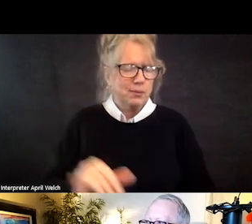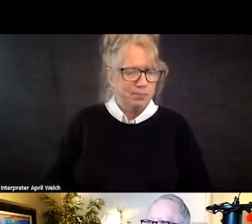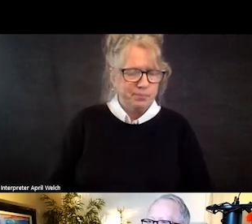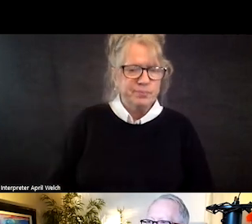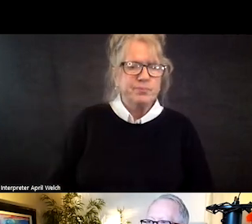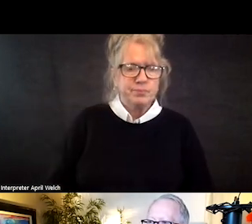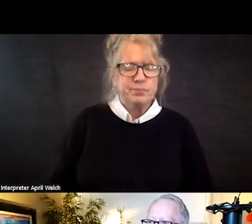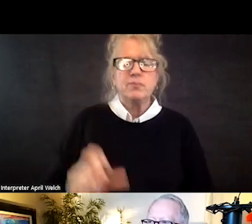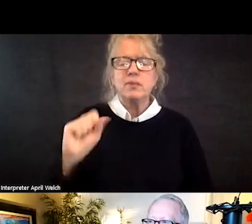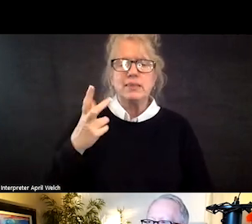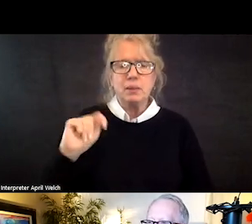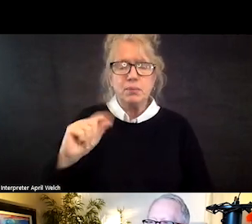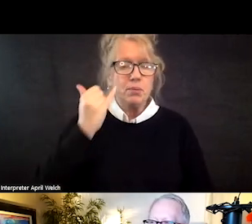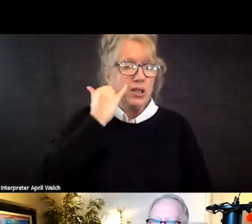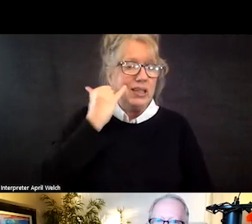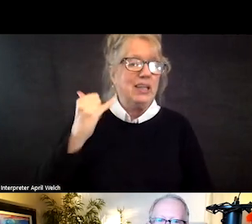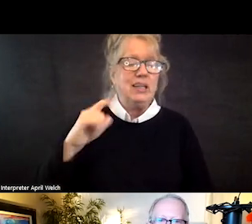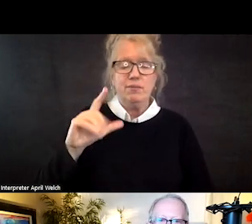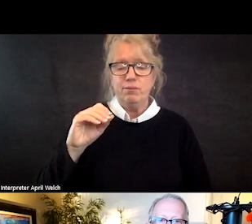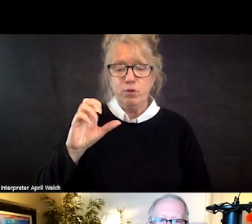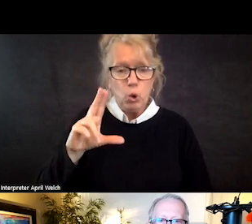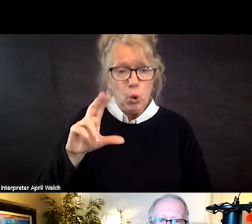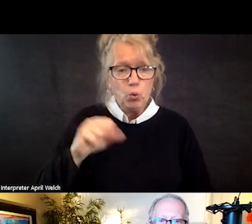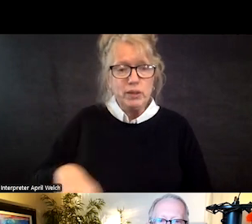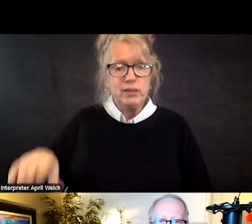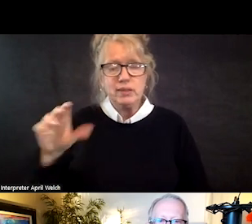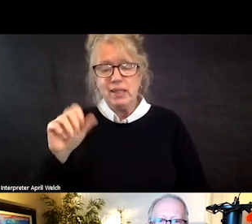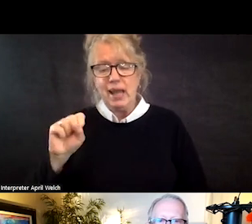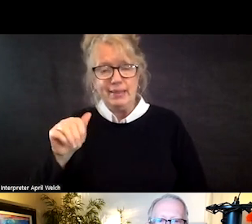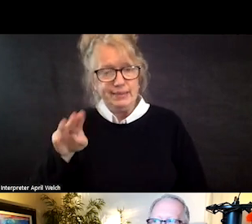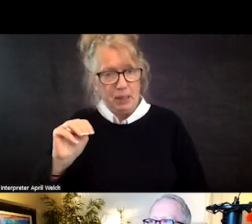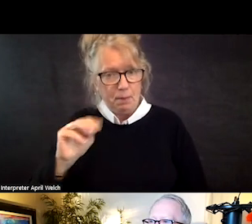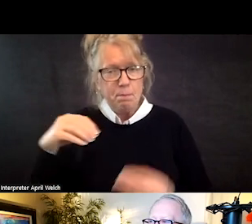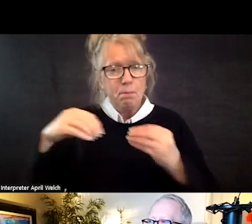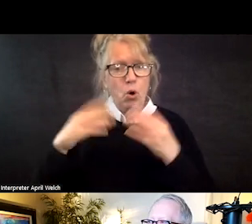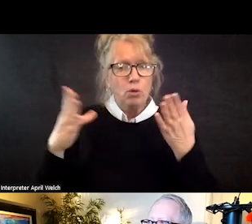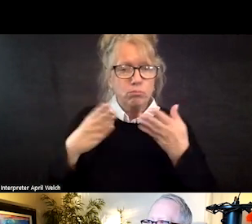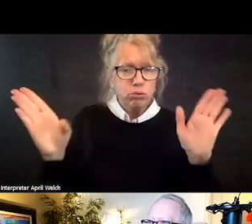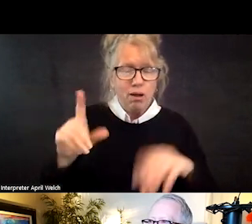In September, whether LOCUS and ASAM should be used more broadly.